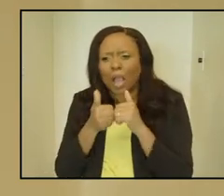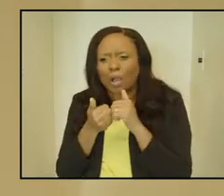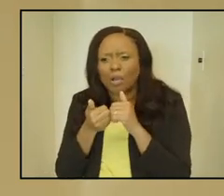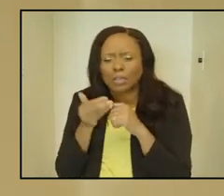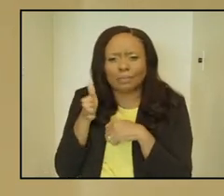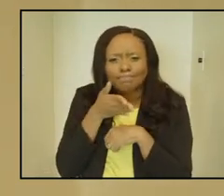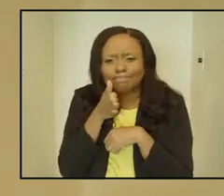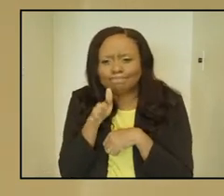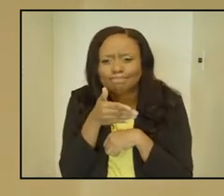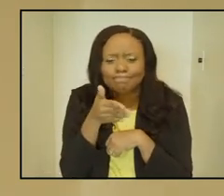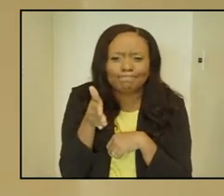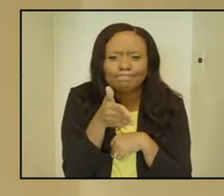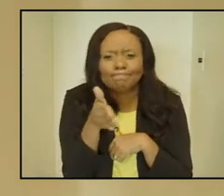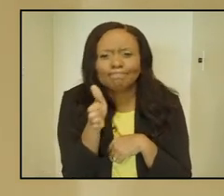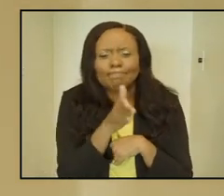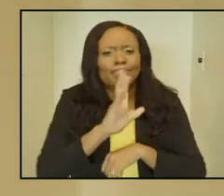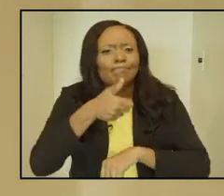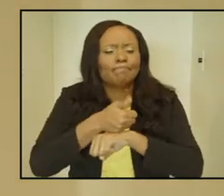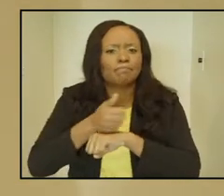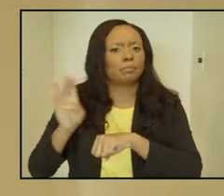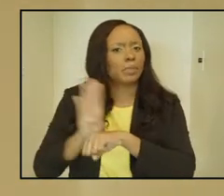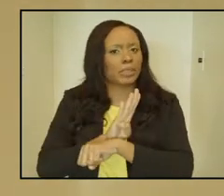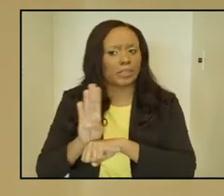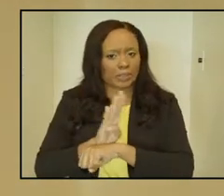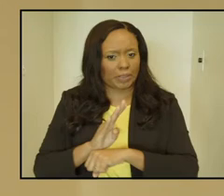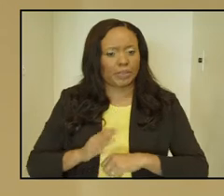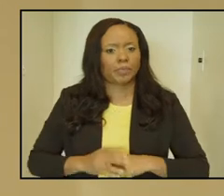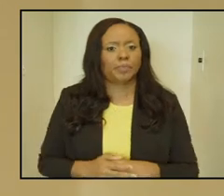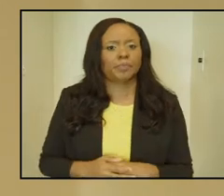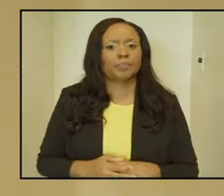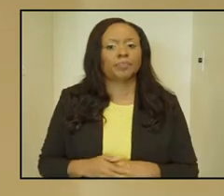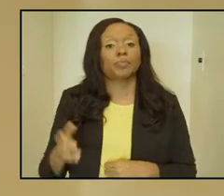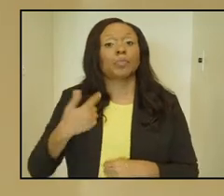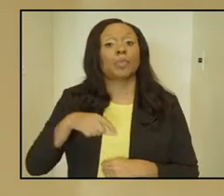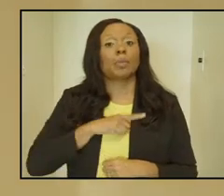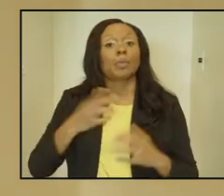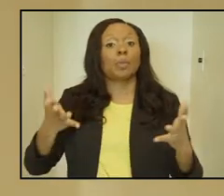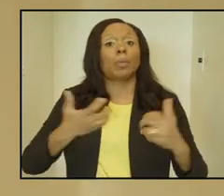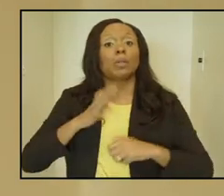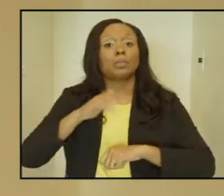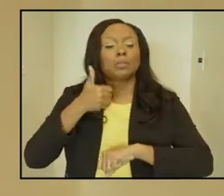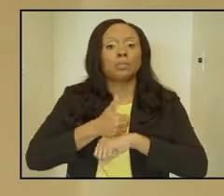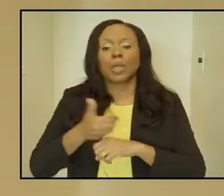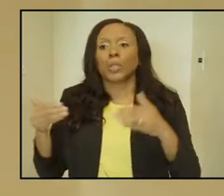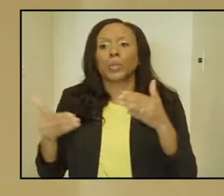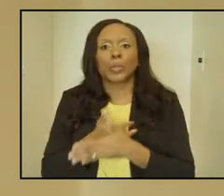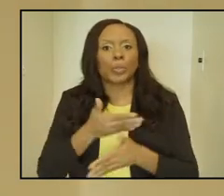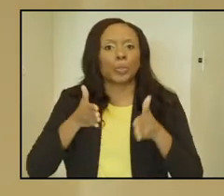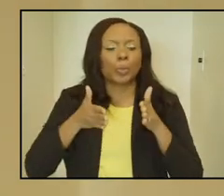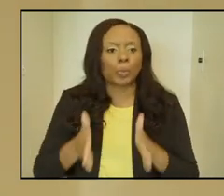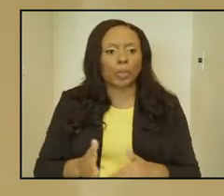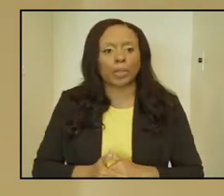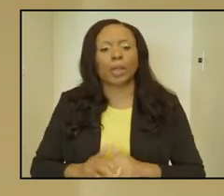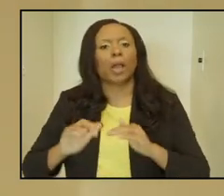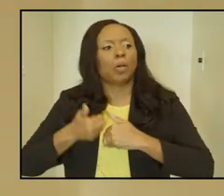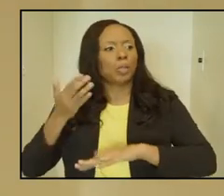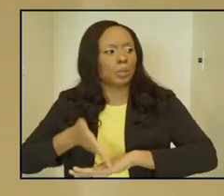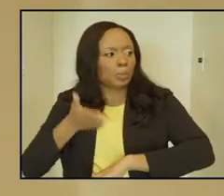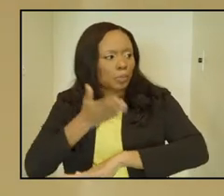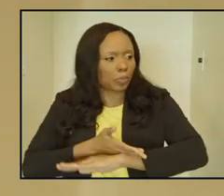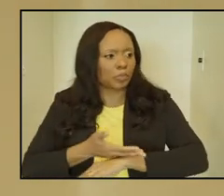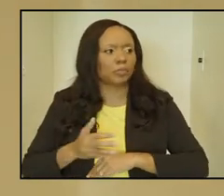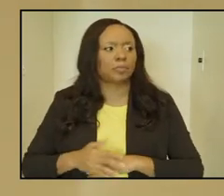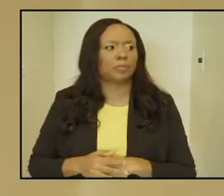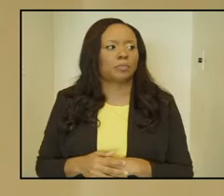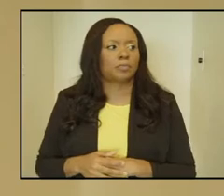processes. When we started our quest for a new and improved way of doing things, we took the advice and